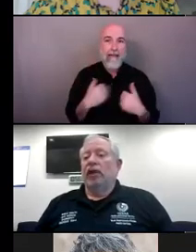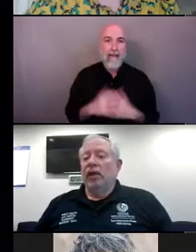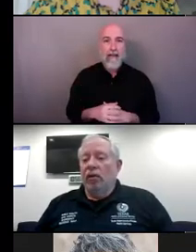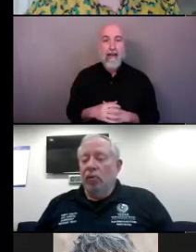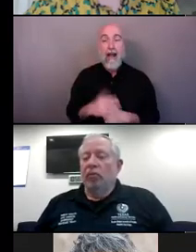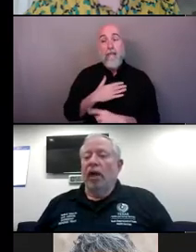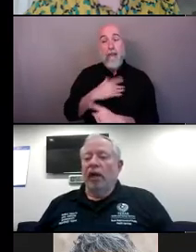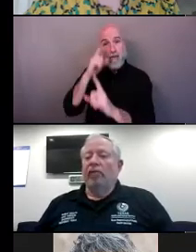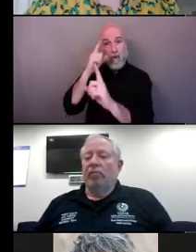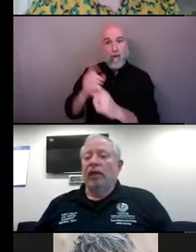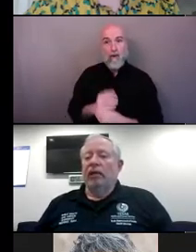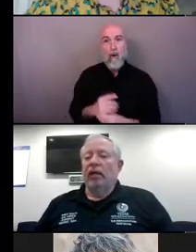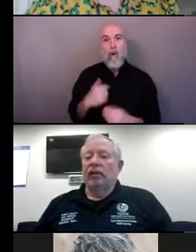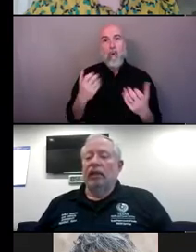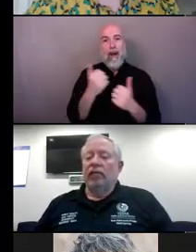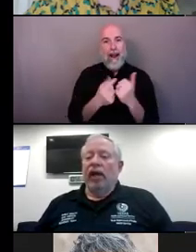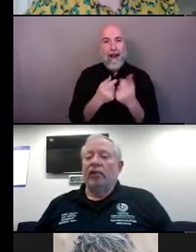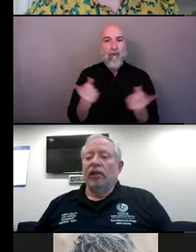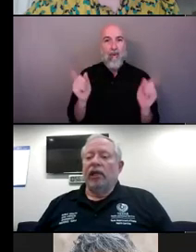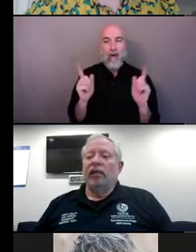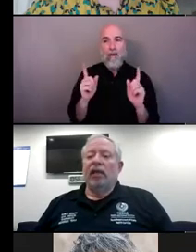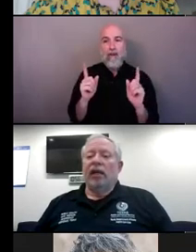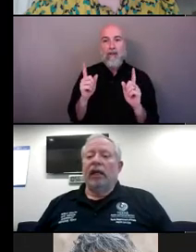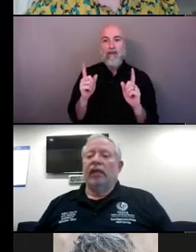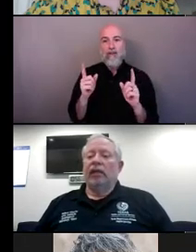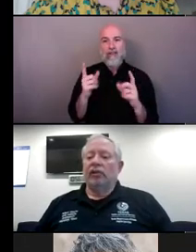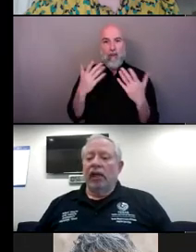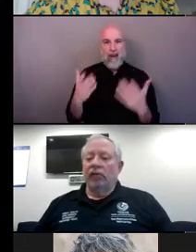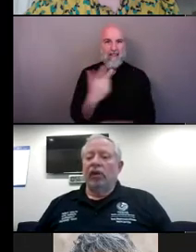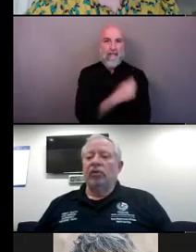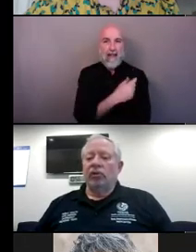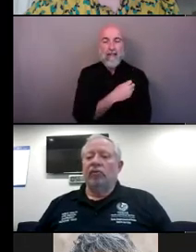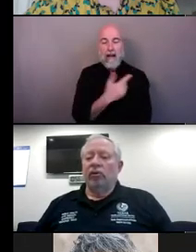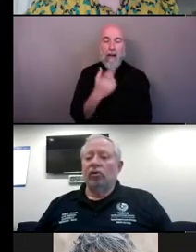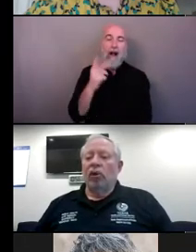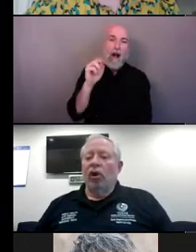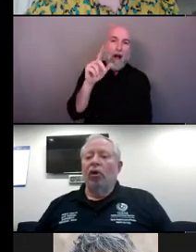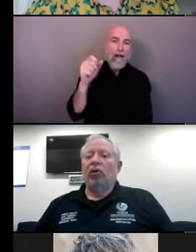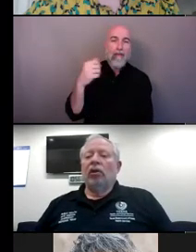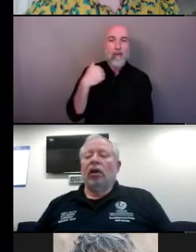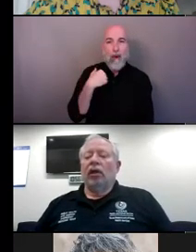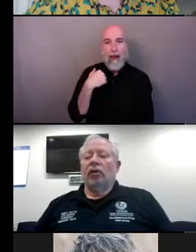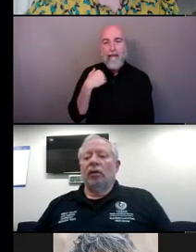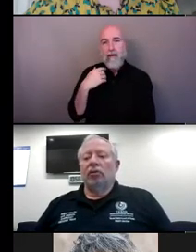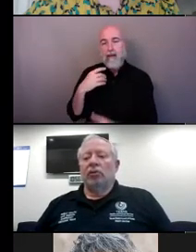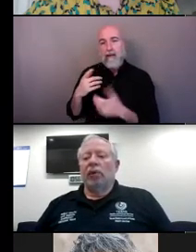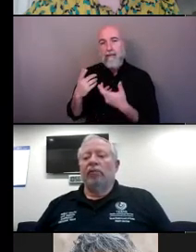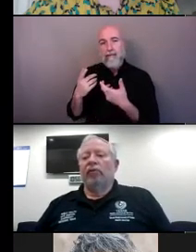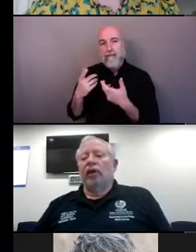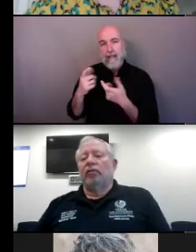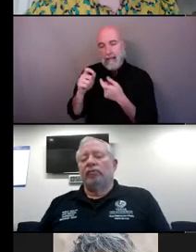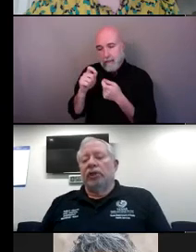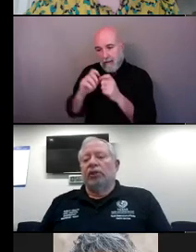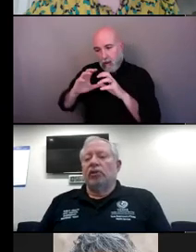it is, we want everybody to get vaccinated, again, unless they have a certain of those small group